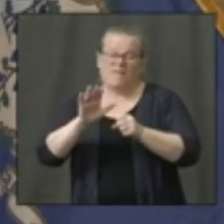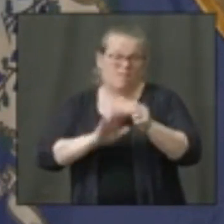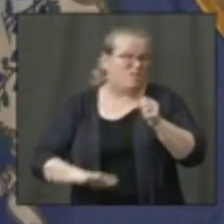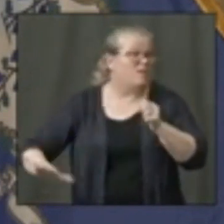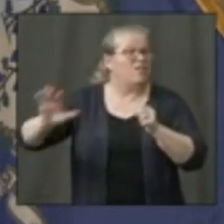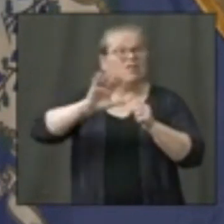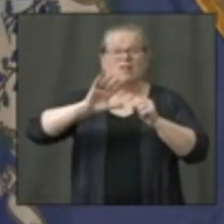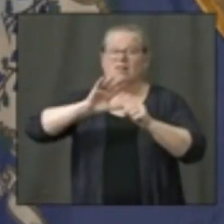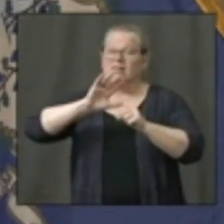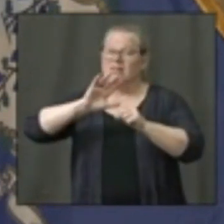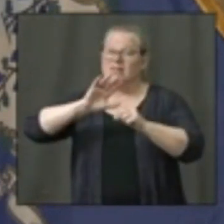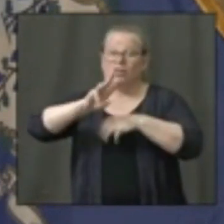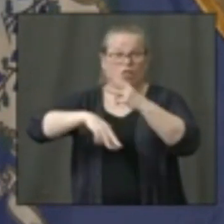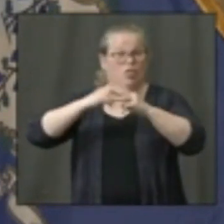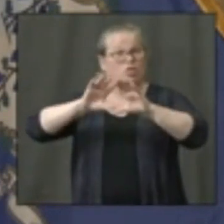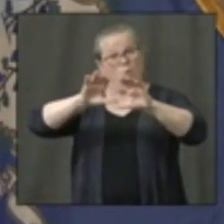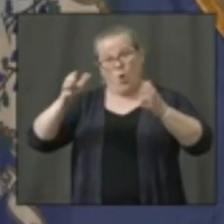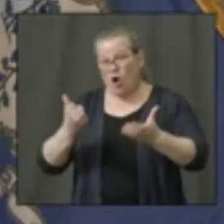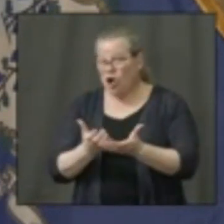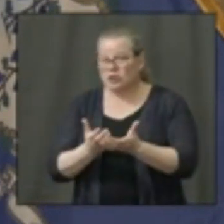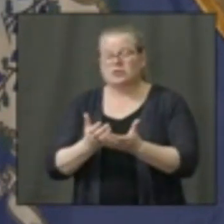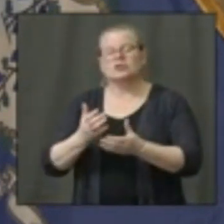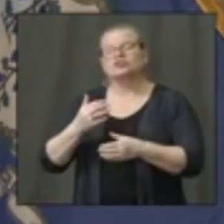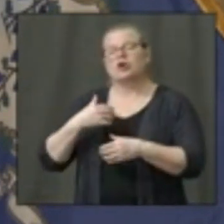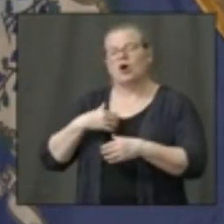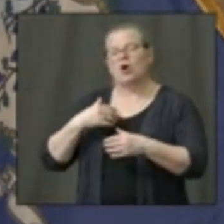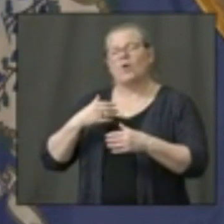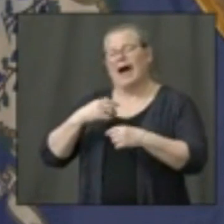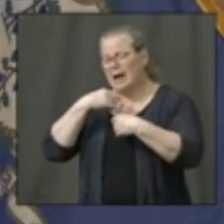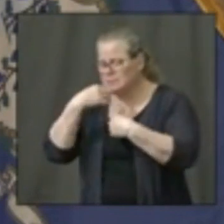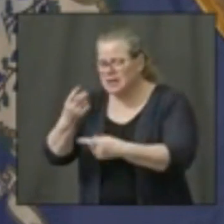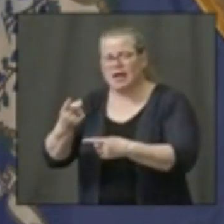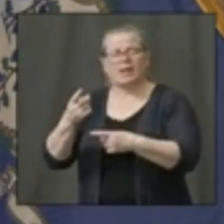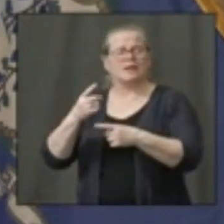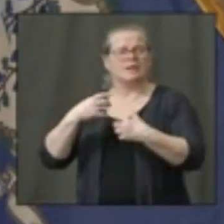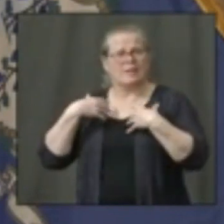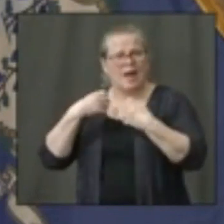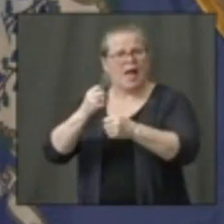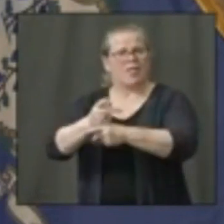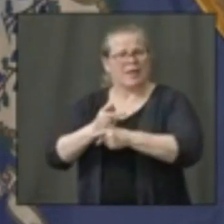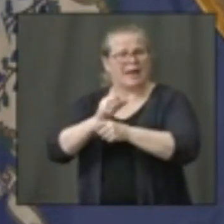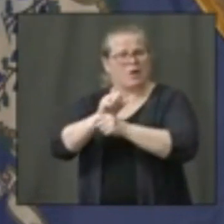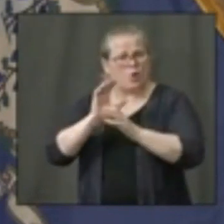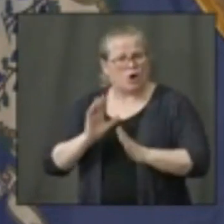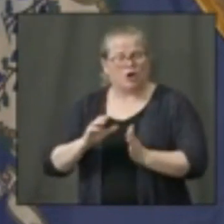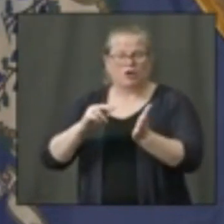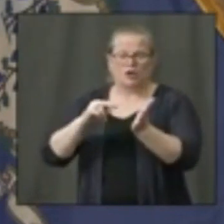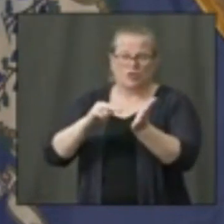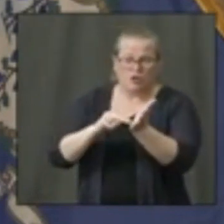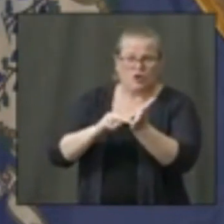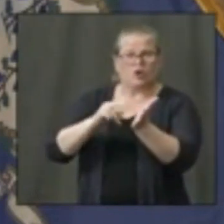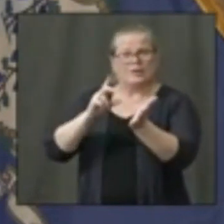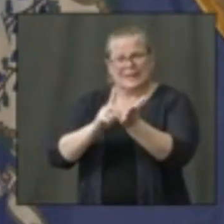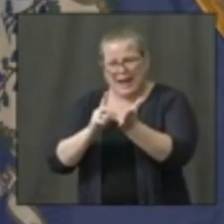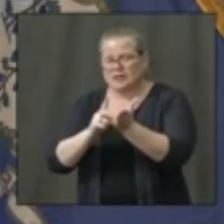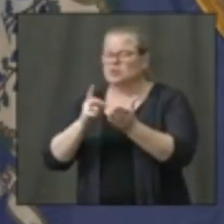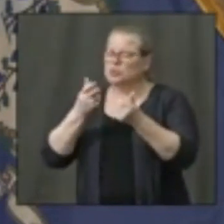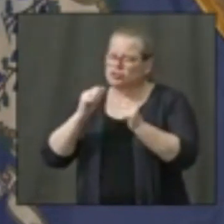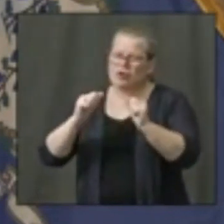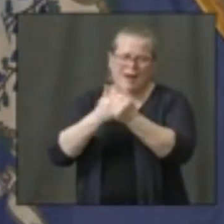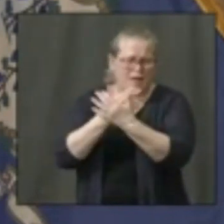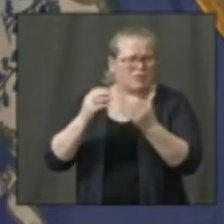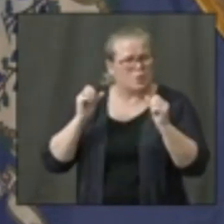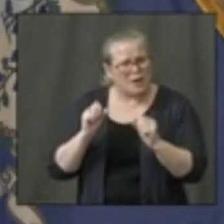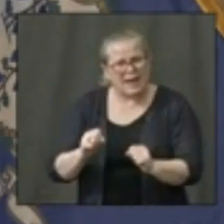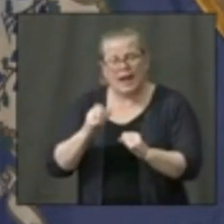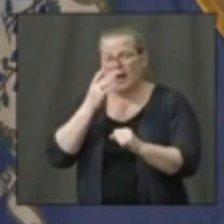doing is telling healthcare workers, we're working our heart out to get this done. We are going everywhere we can. We're going right to the top,